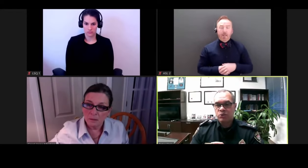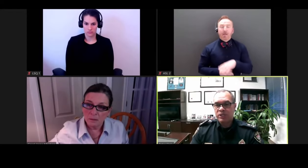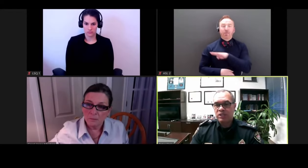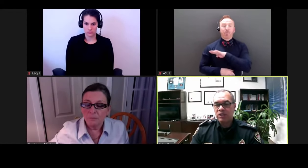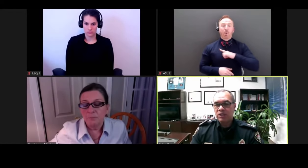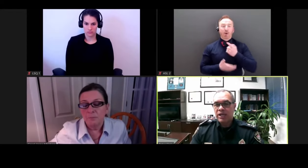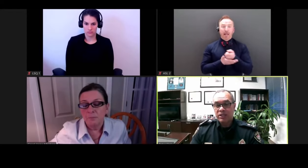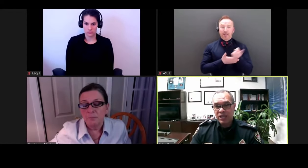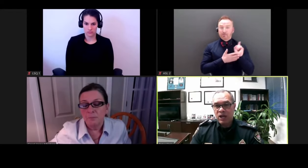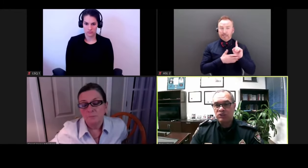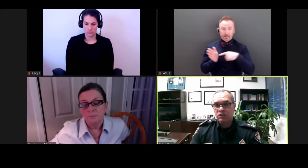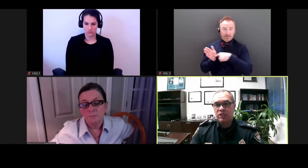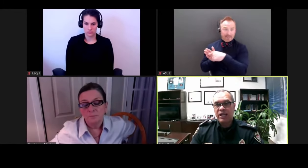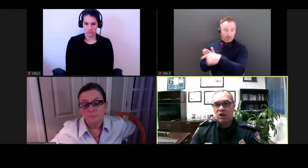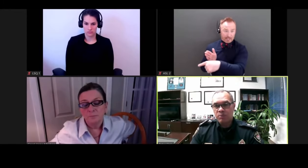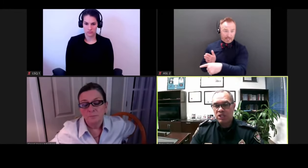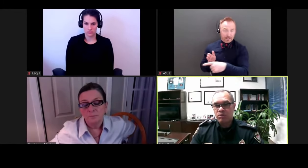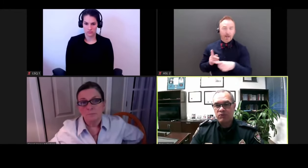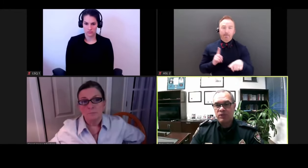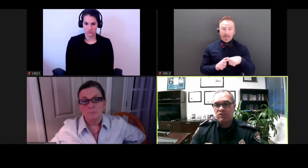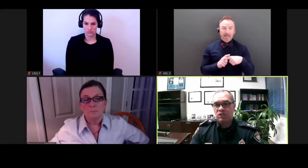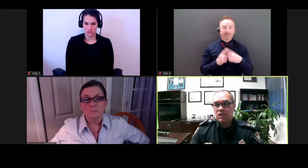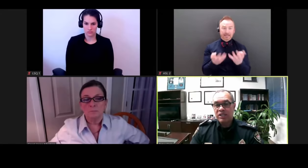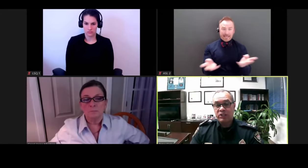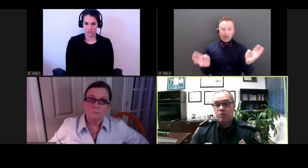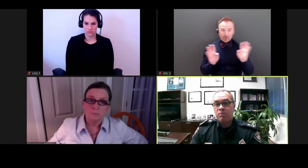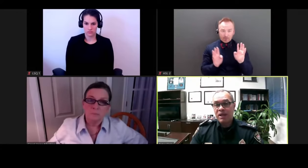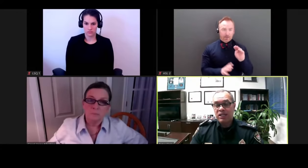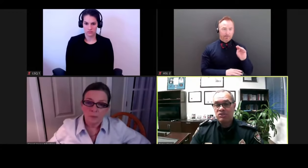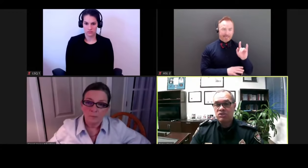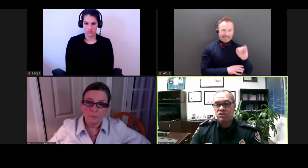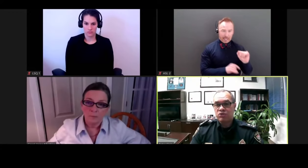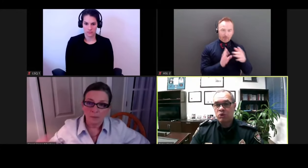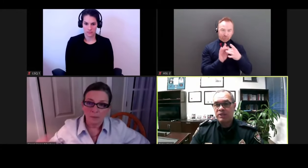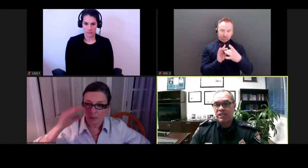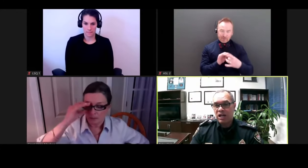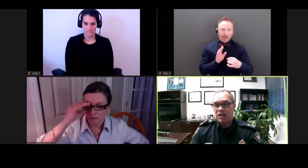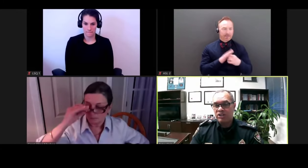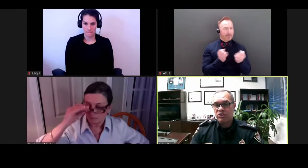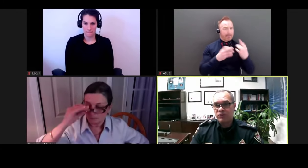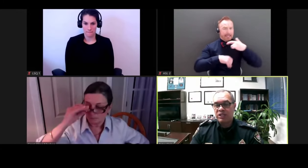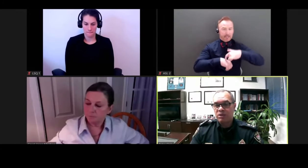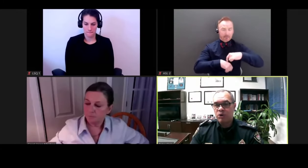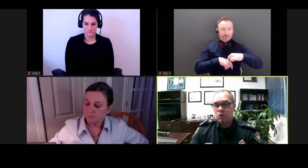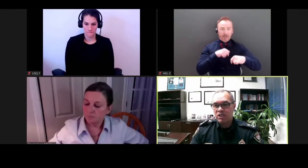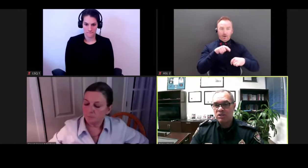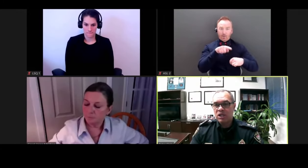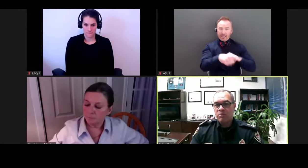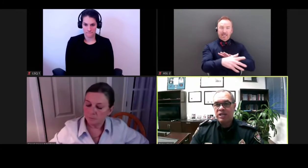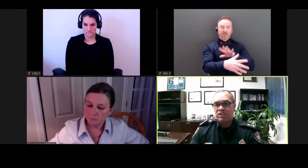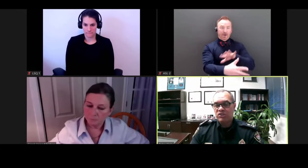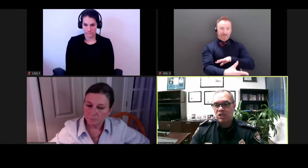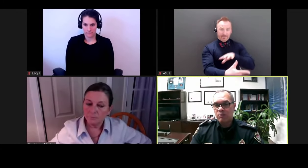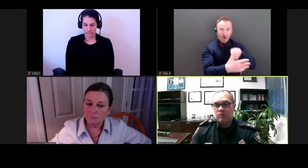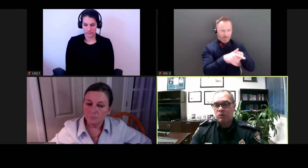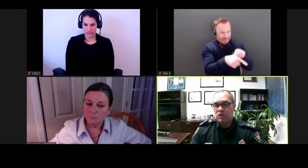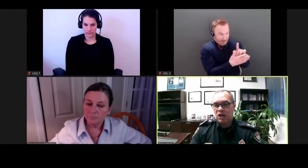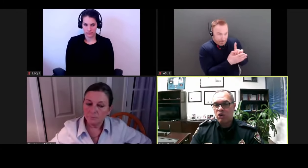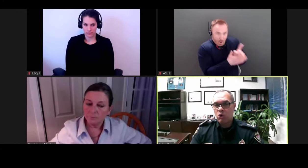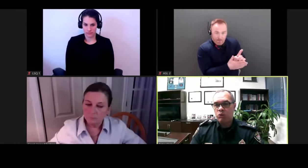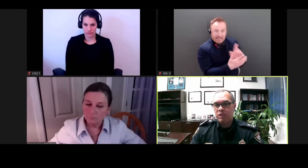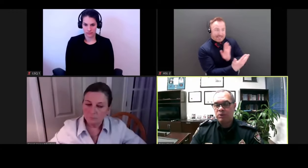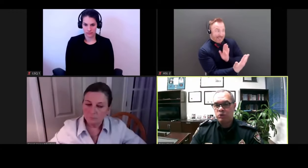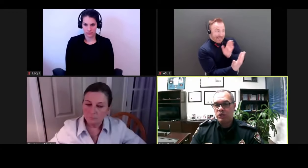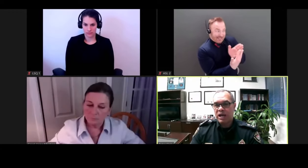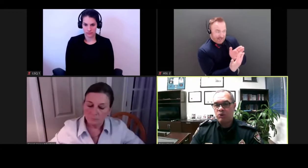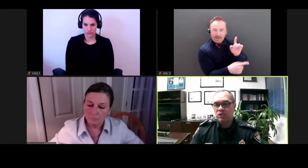and this week, and the council and our media briefings, that there will be many instances where we cannot intervene in the moment, but that does not mean we will not